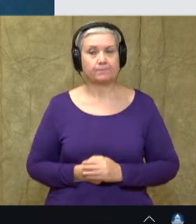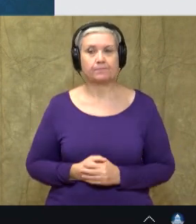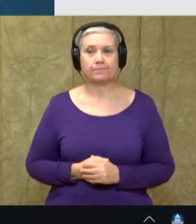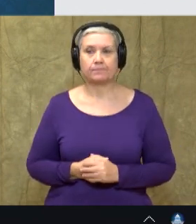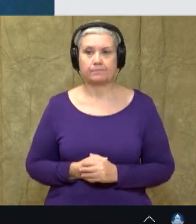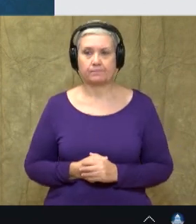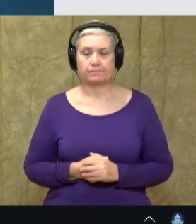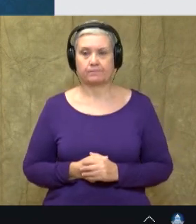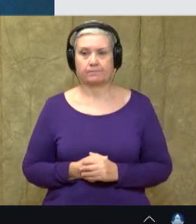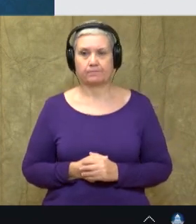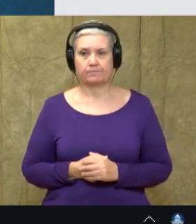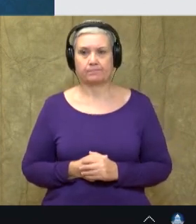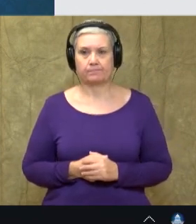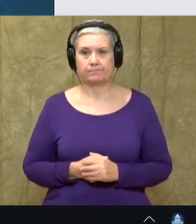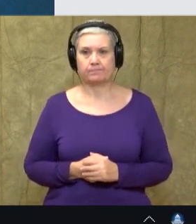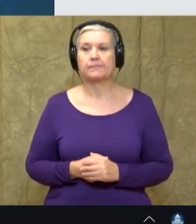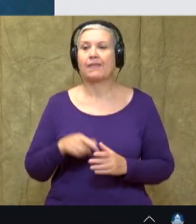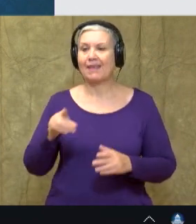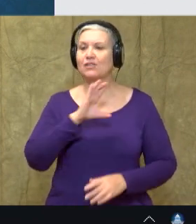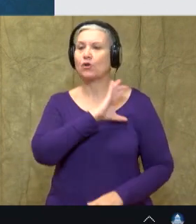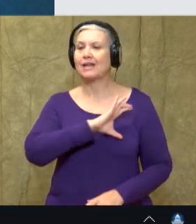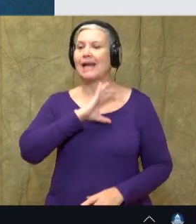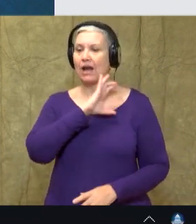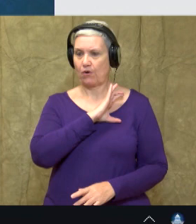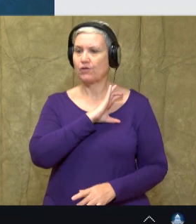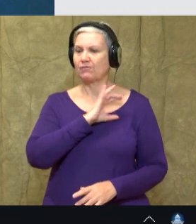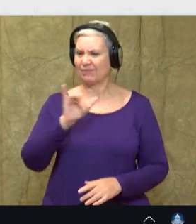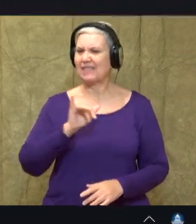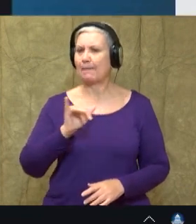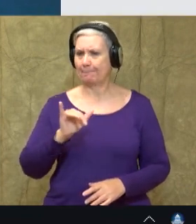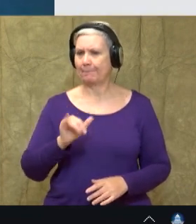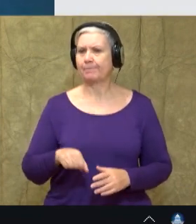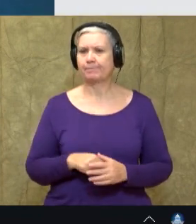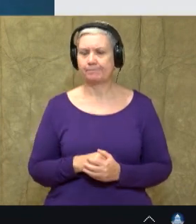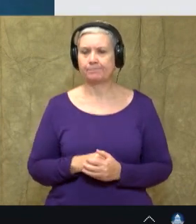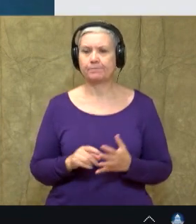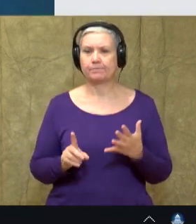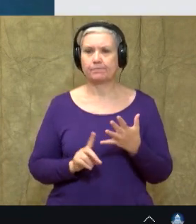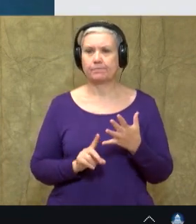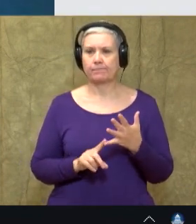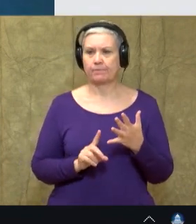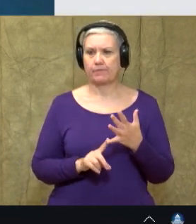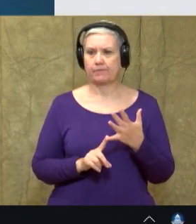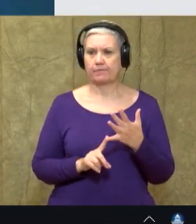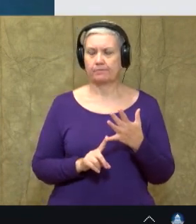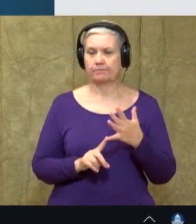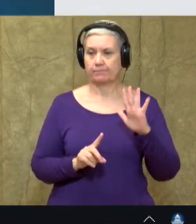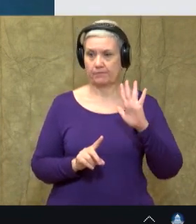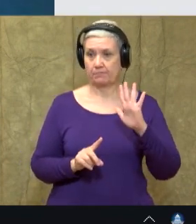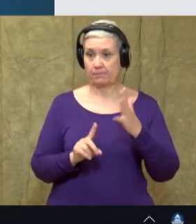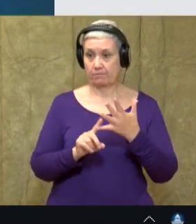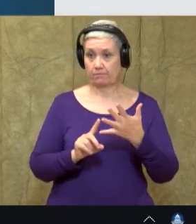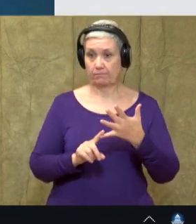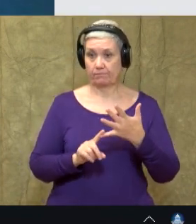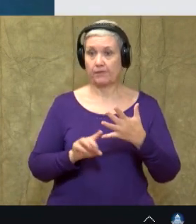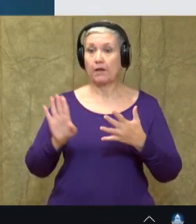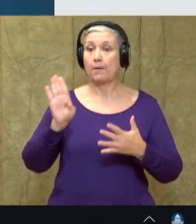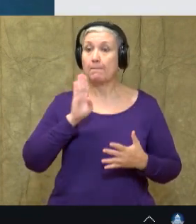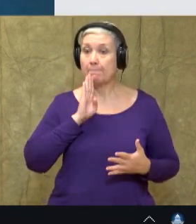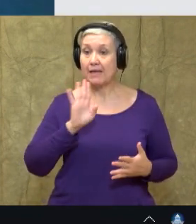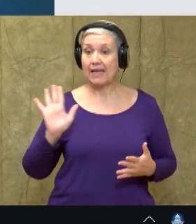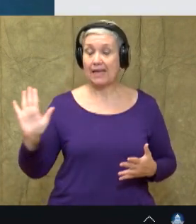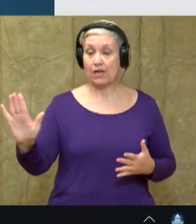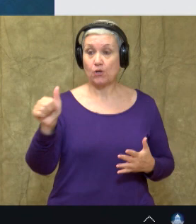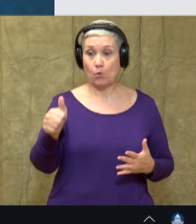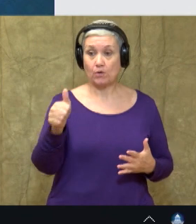be the same as character, right, Ms. Right. Lewis? Remember your character. Good Yes. job. And tip number five, be yourself. And here you